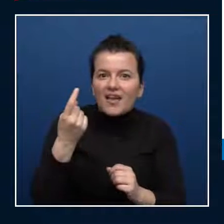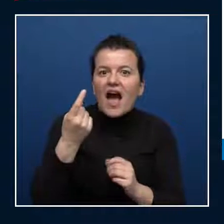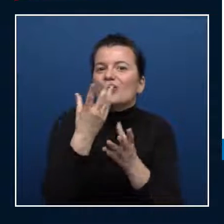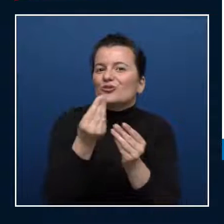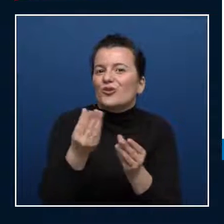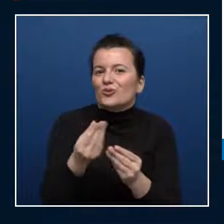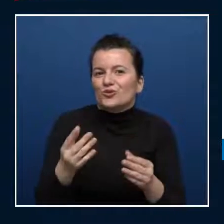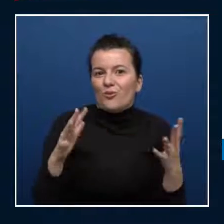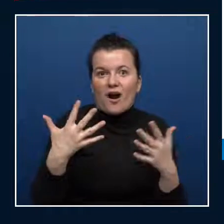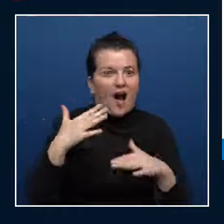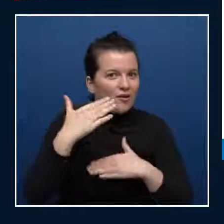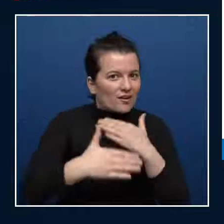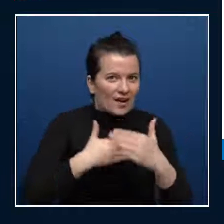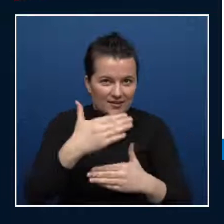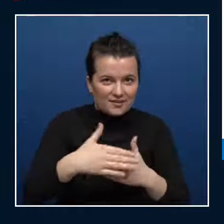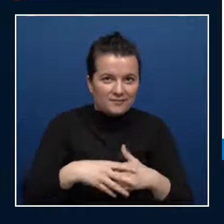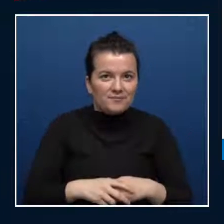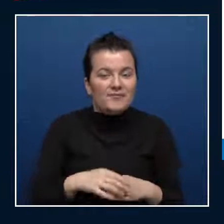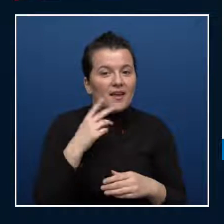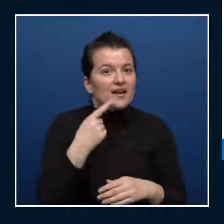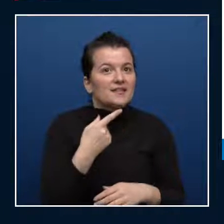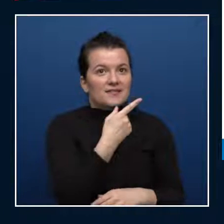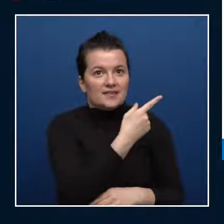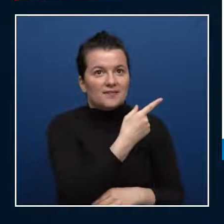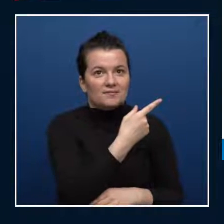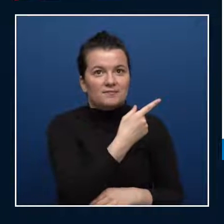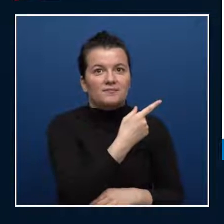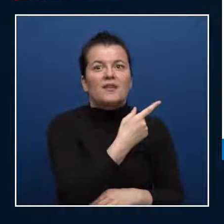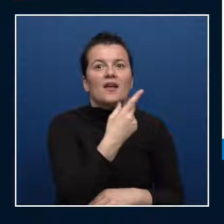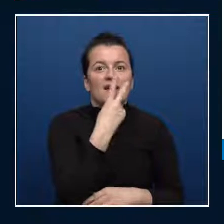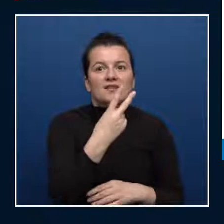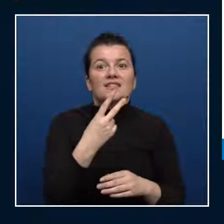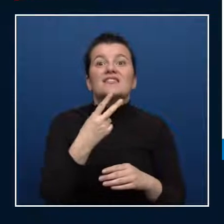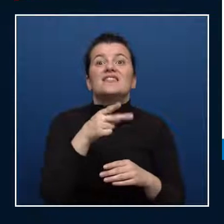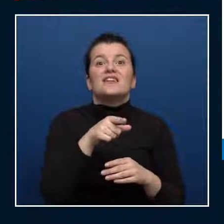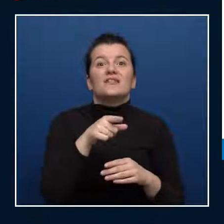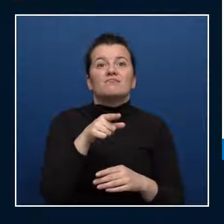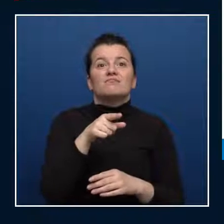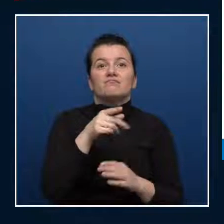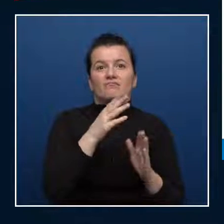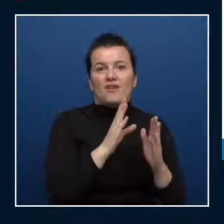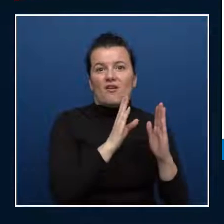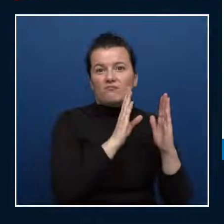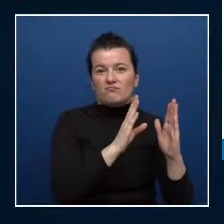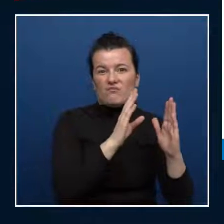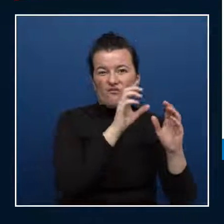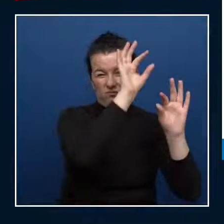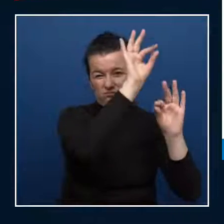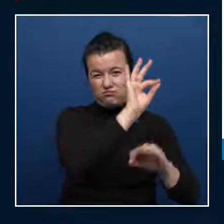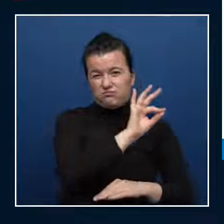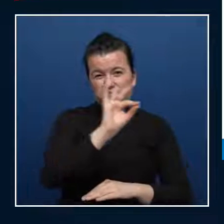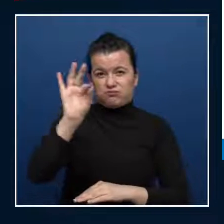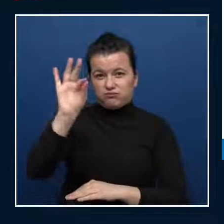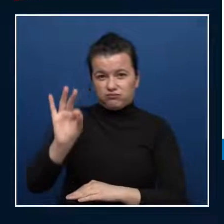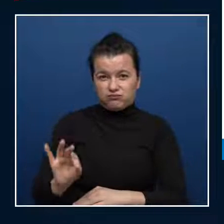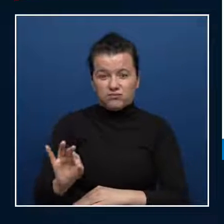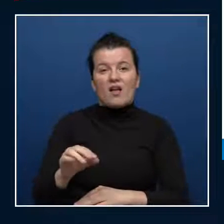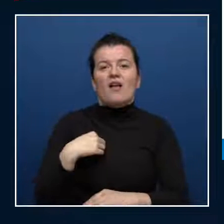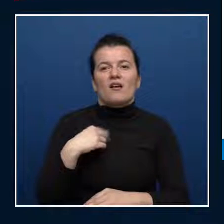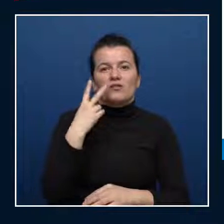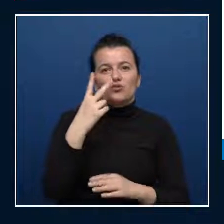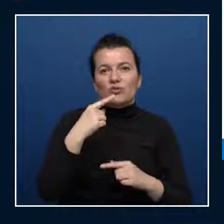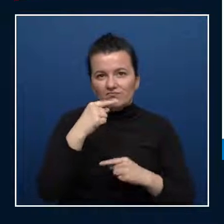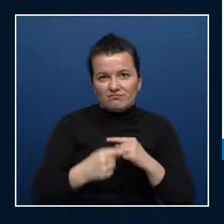end that's supported on an Azure web app, and then we have the back end with it, which lives on an Azure database for MySQL. We've got